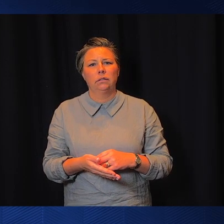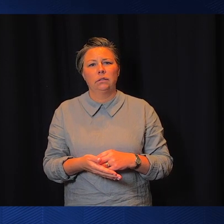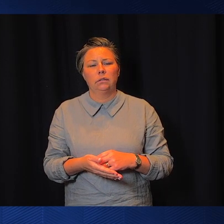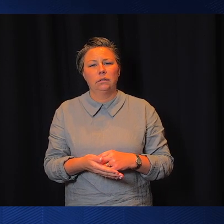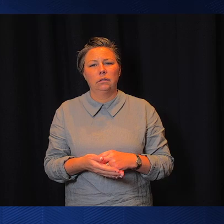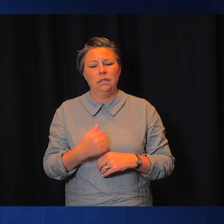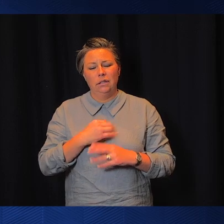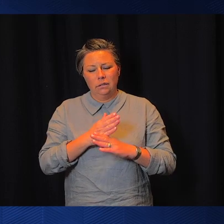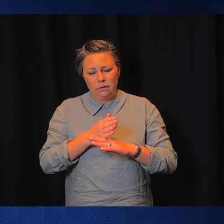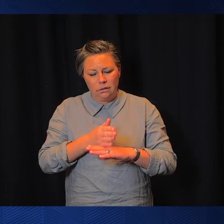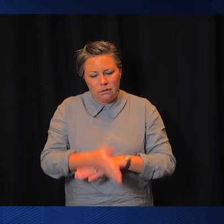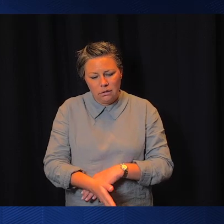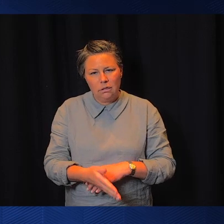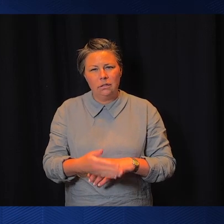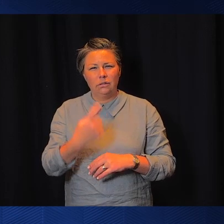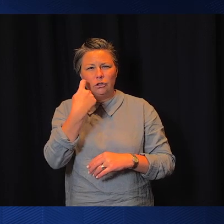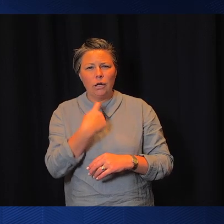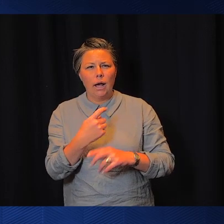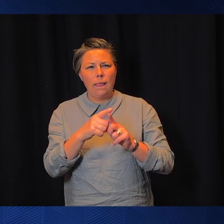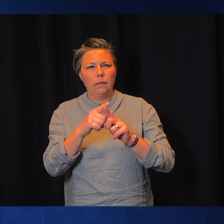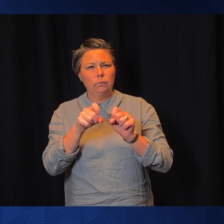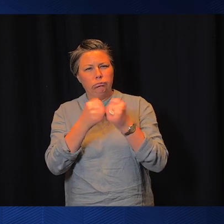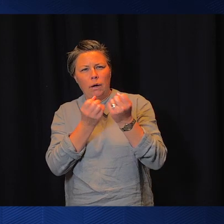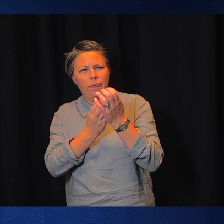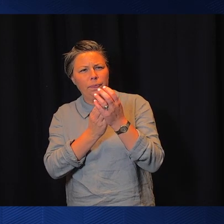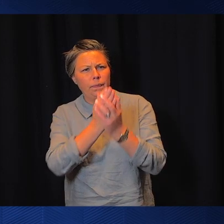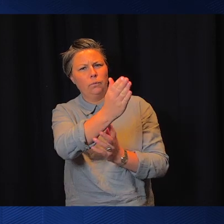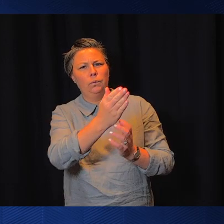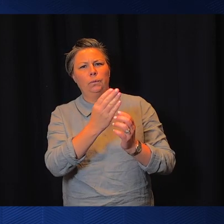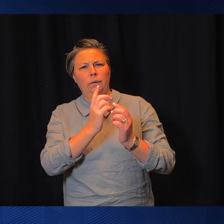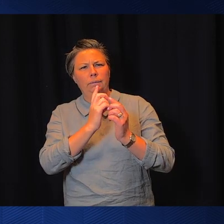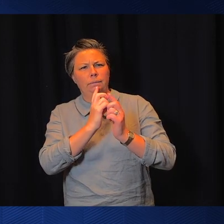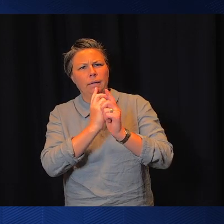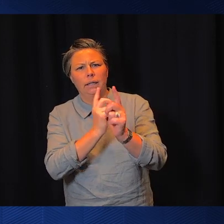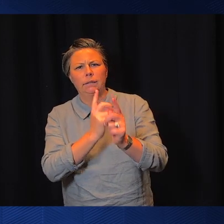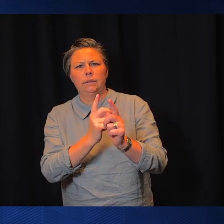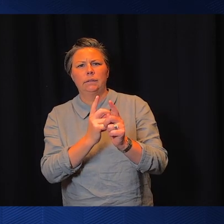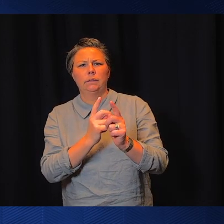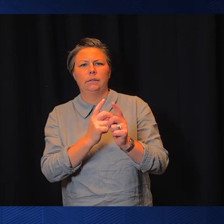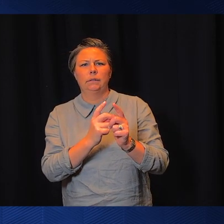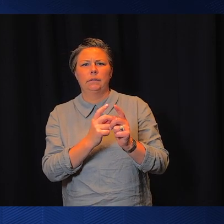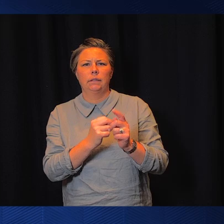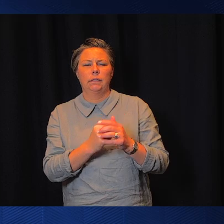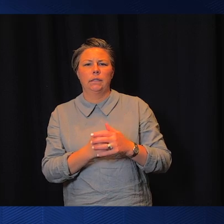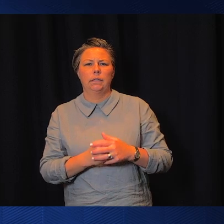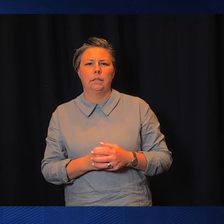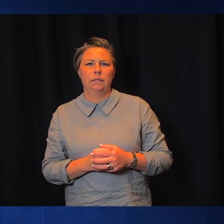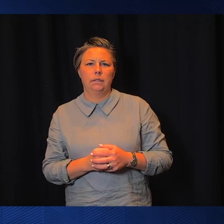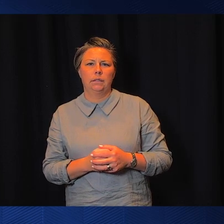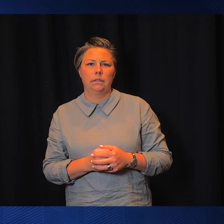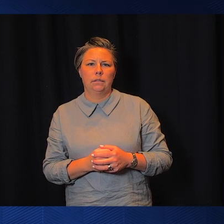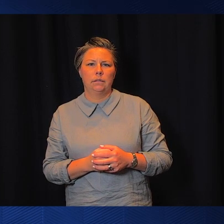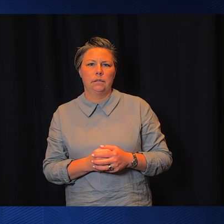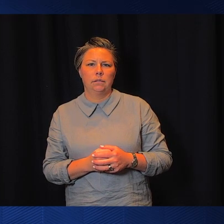see how I can reach and how I can give in the capacity, especially to build